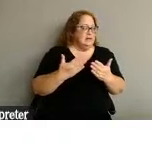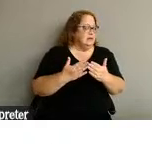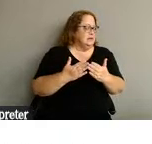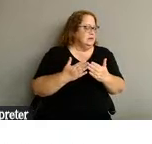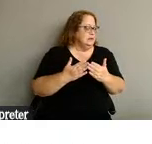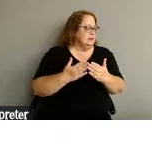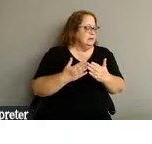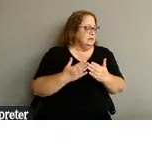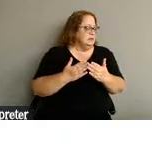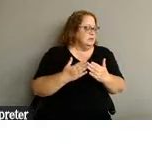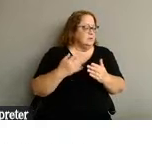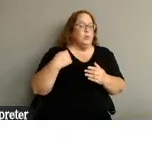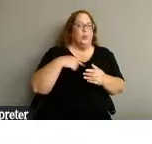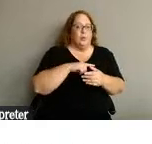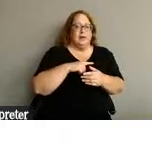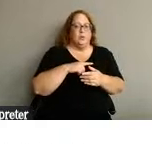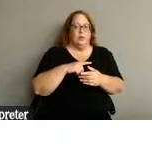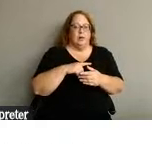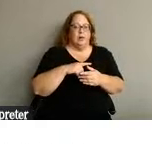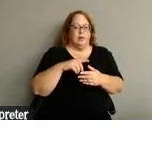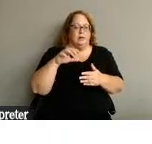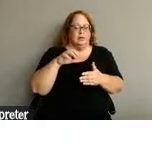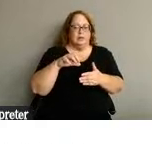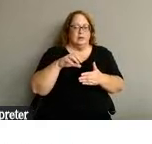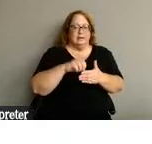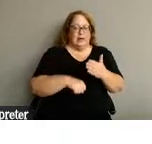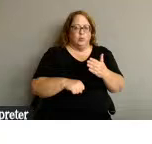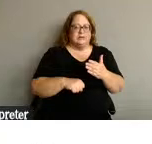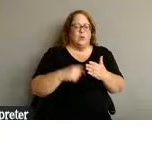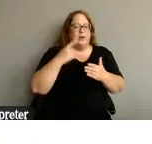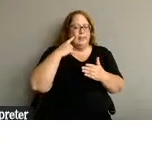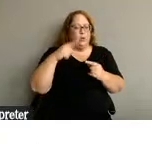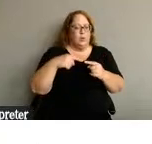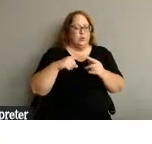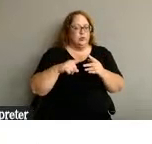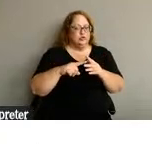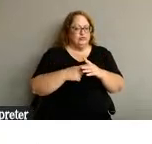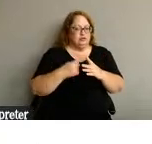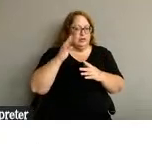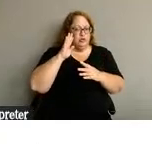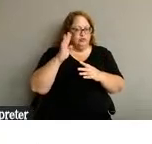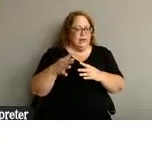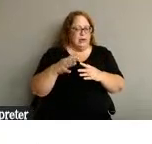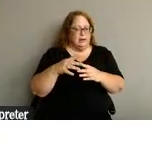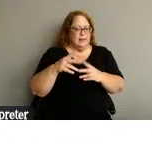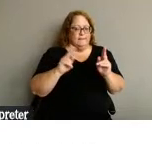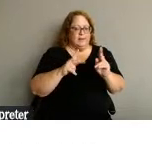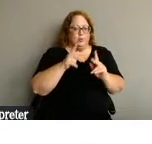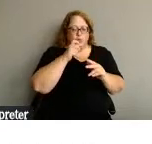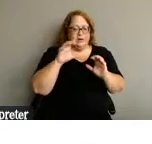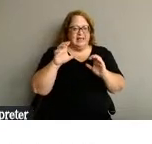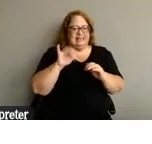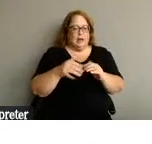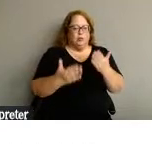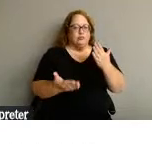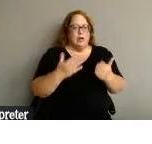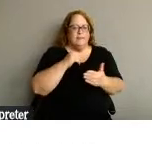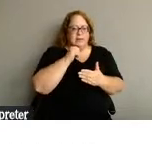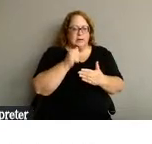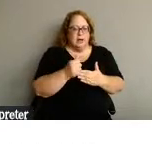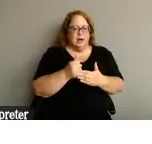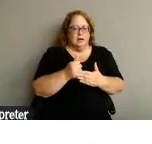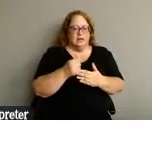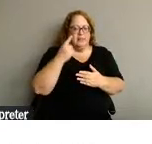say we definitely will take those down because I think when this was originally created, the creators of this were probably not.